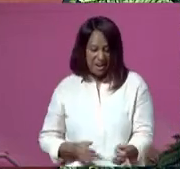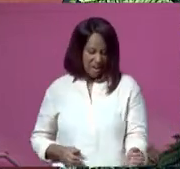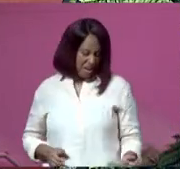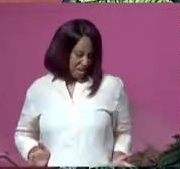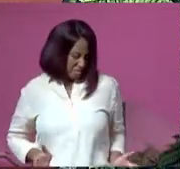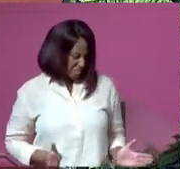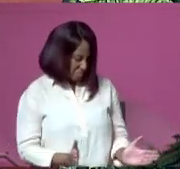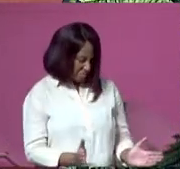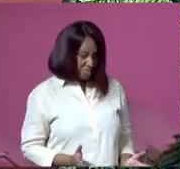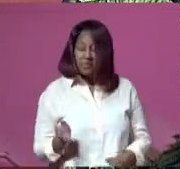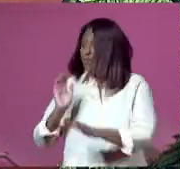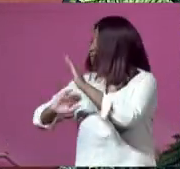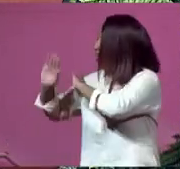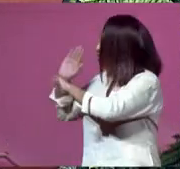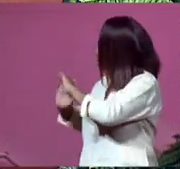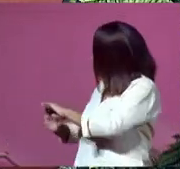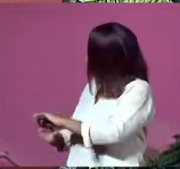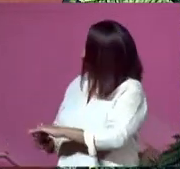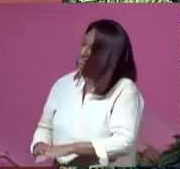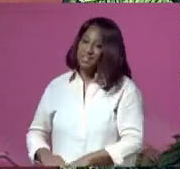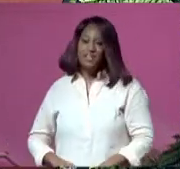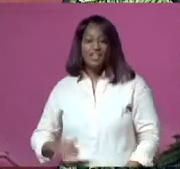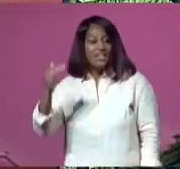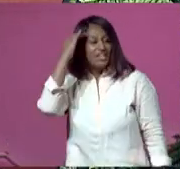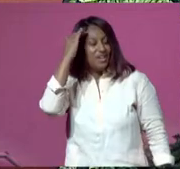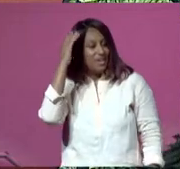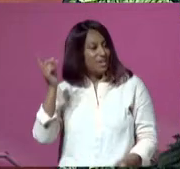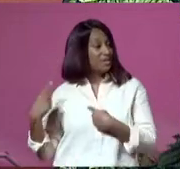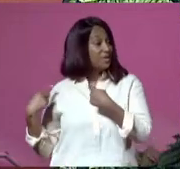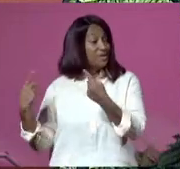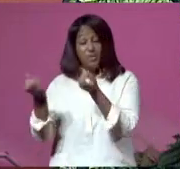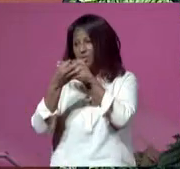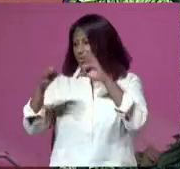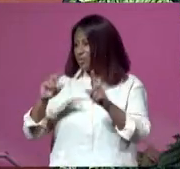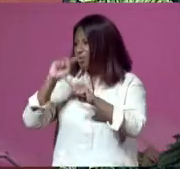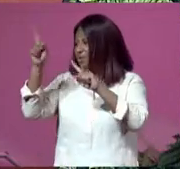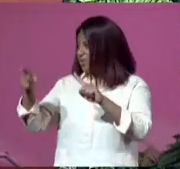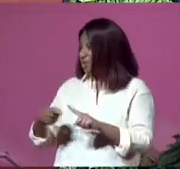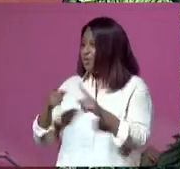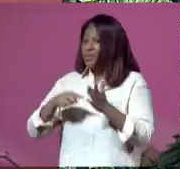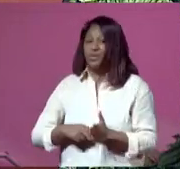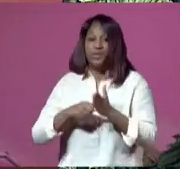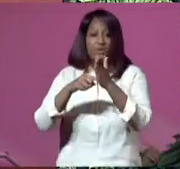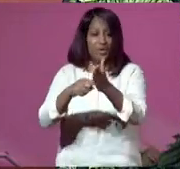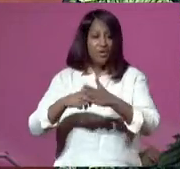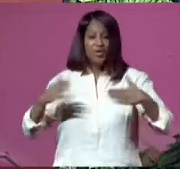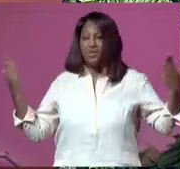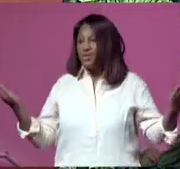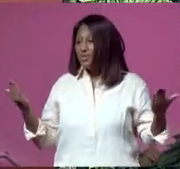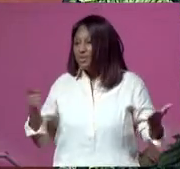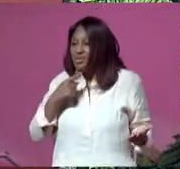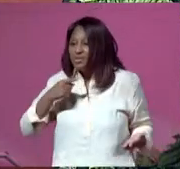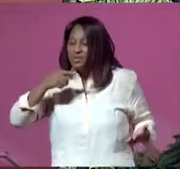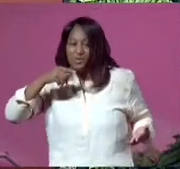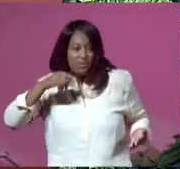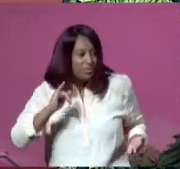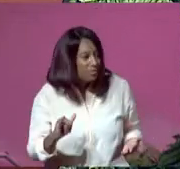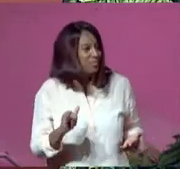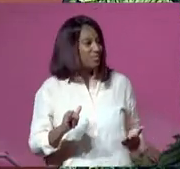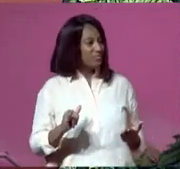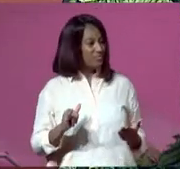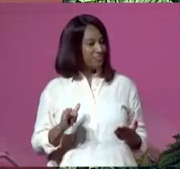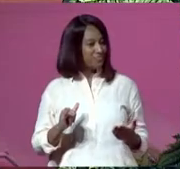past. Can I tell you that you know you've been delivered when you demonstrate what you're willing to drop and